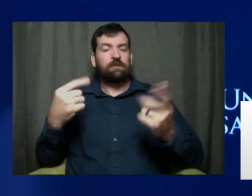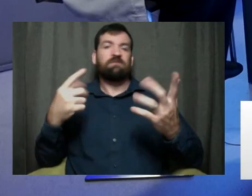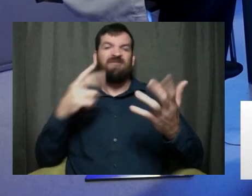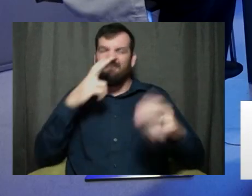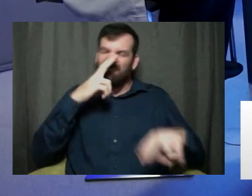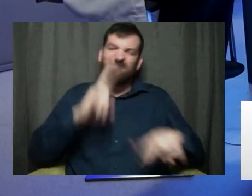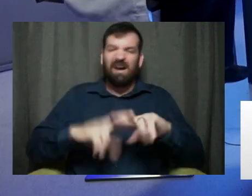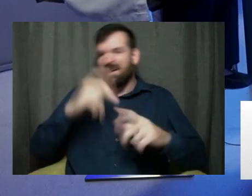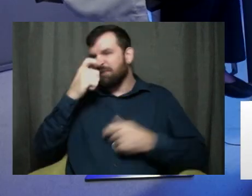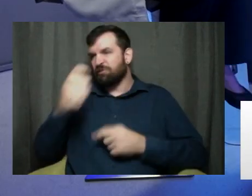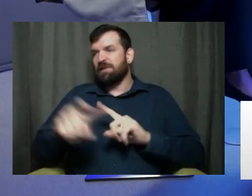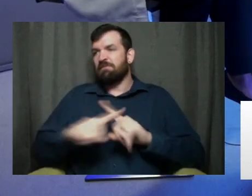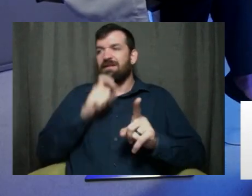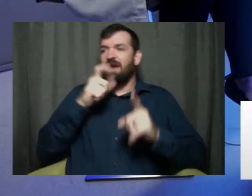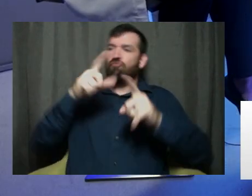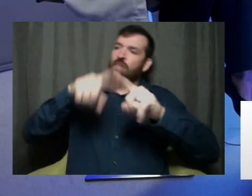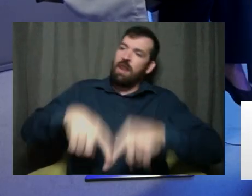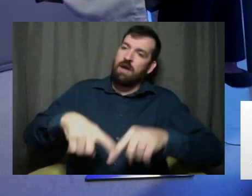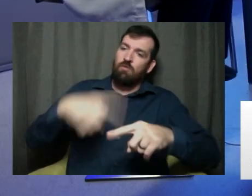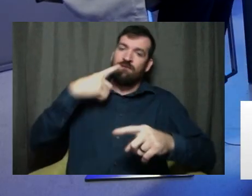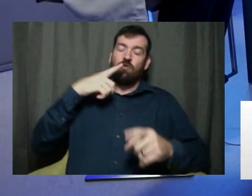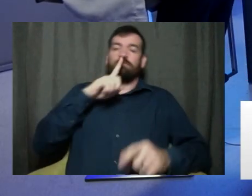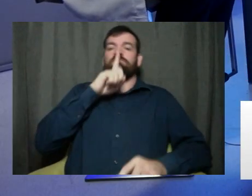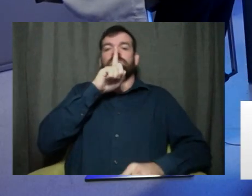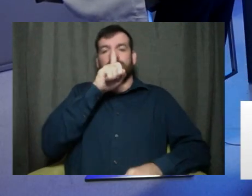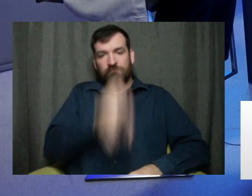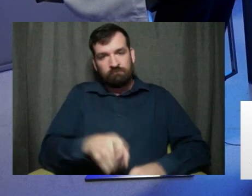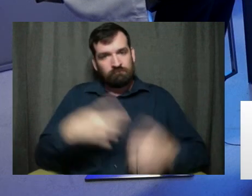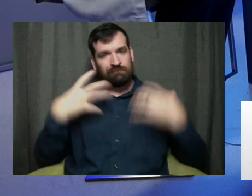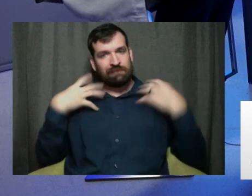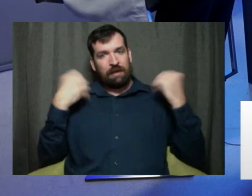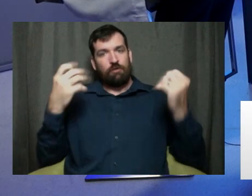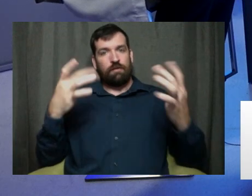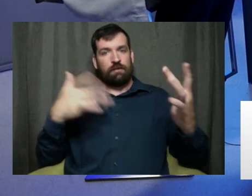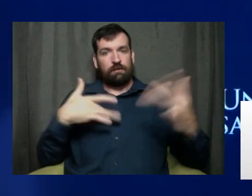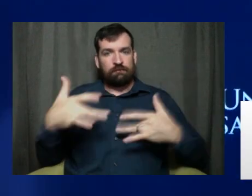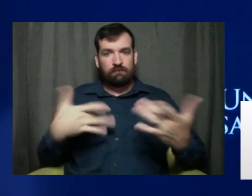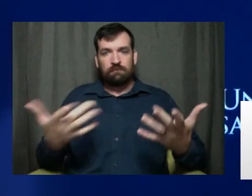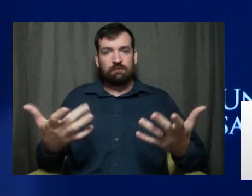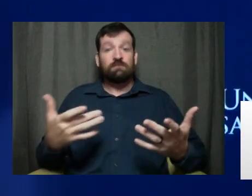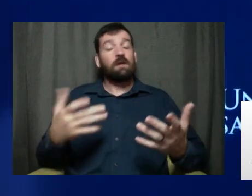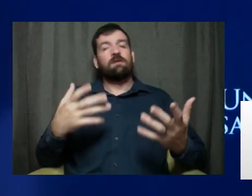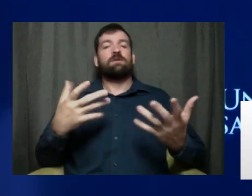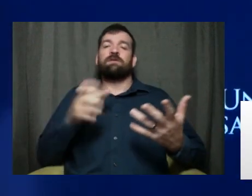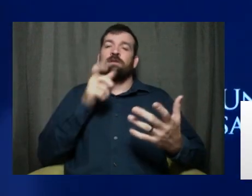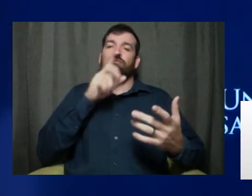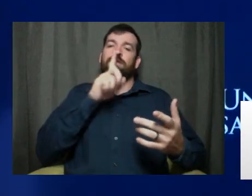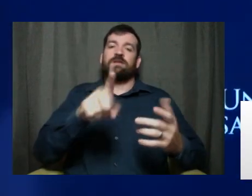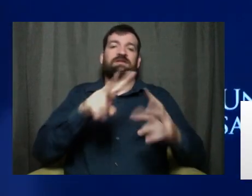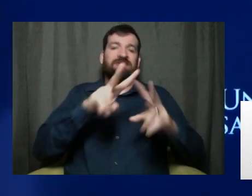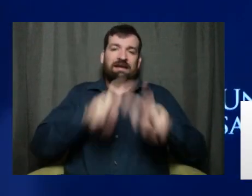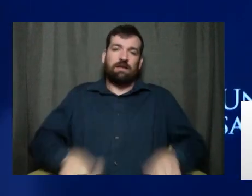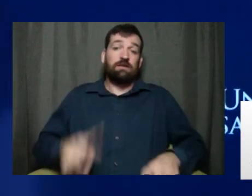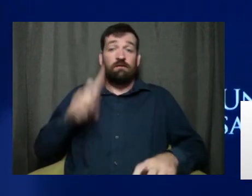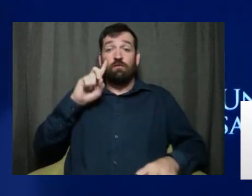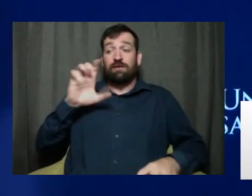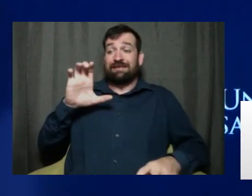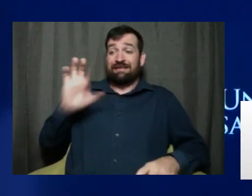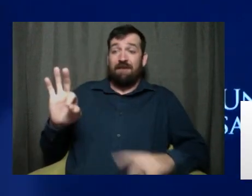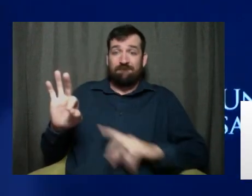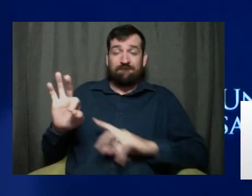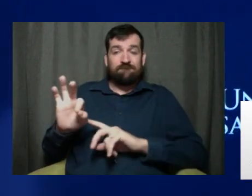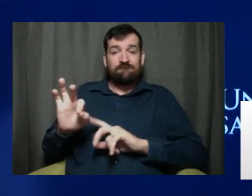but not reliable for Right. real health But concerns. they're not the most necessarily diagnostic. Right. Like, for example, with cystic fibrosis, they do not, there are